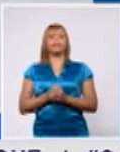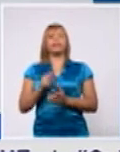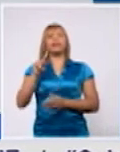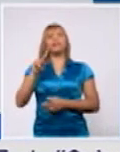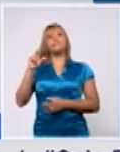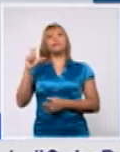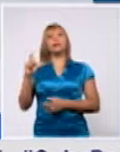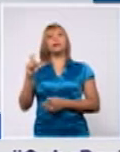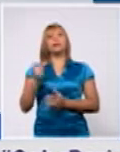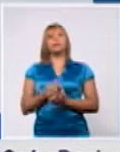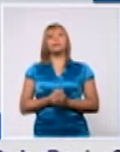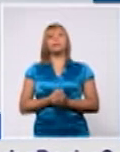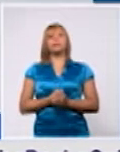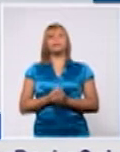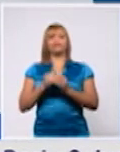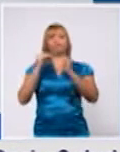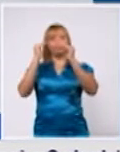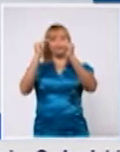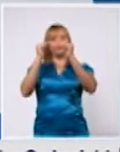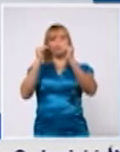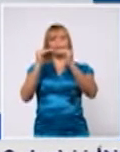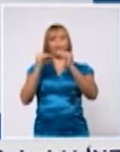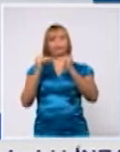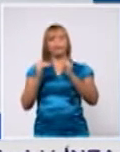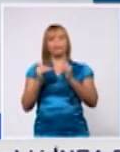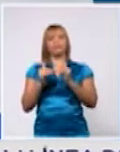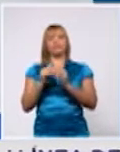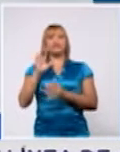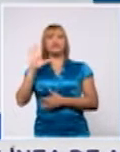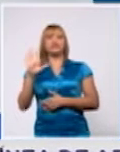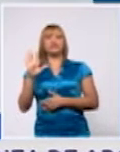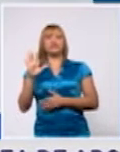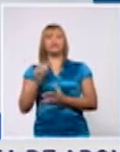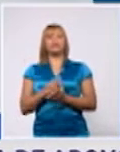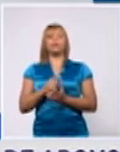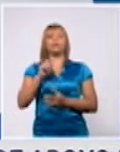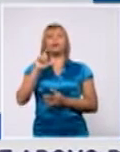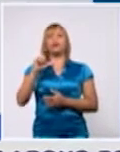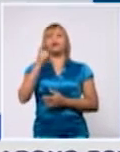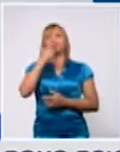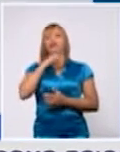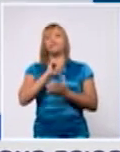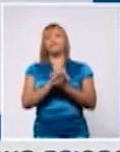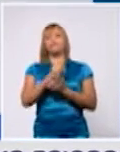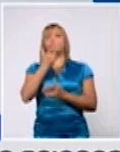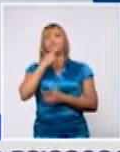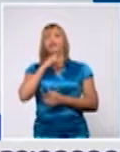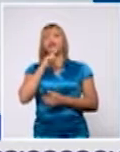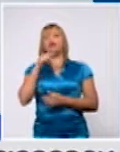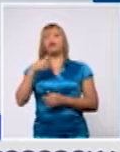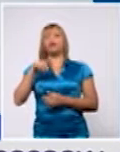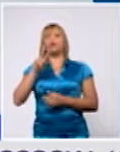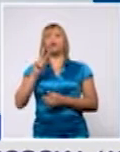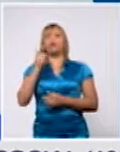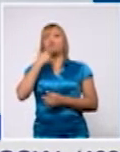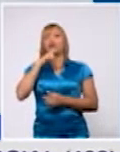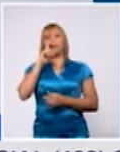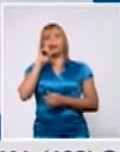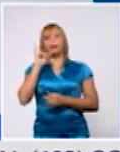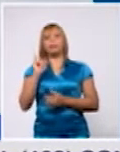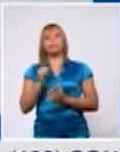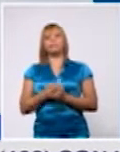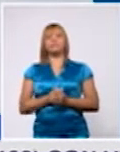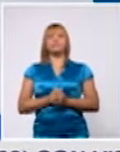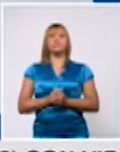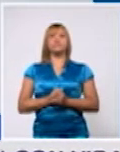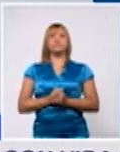with 43, Villa Clara with 6, Artemisa with 4, and Matanzas